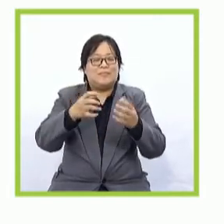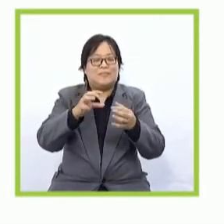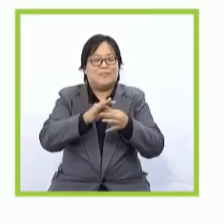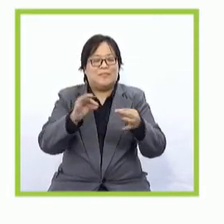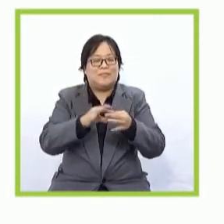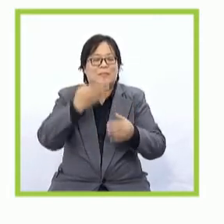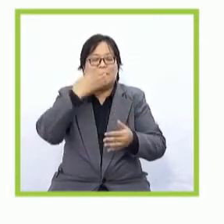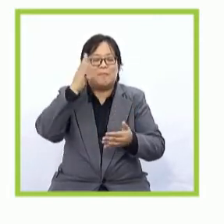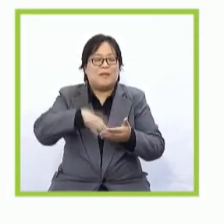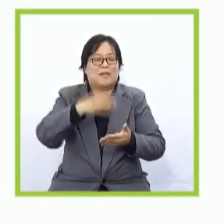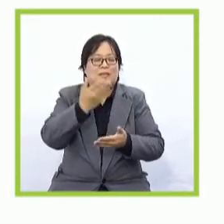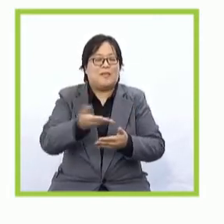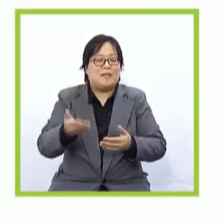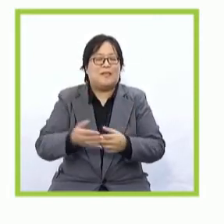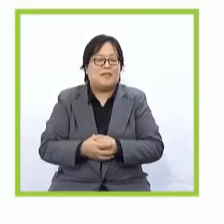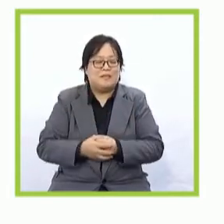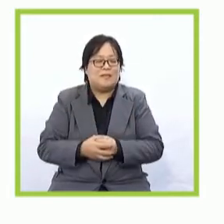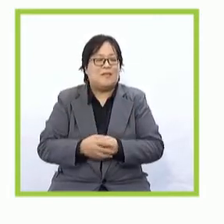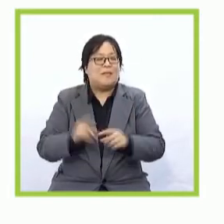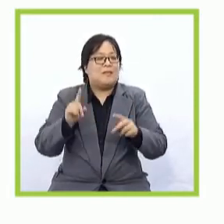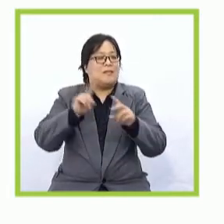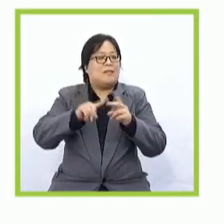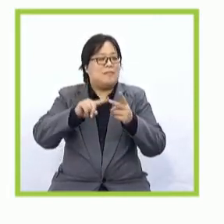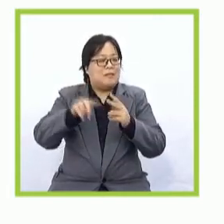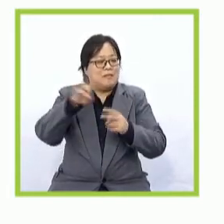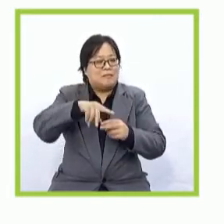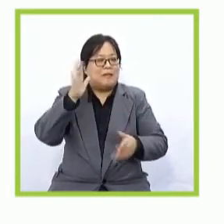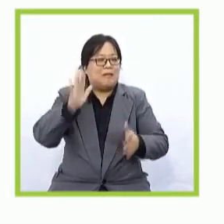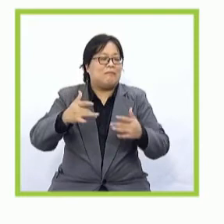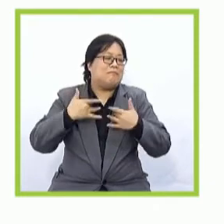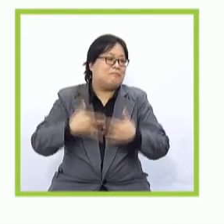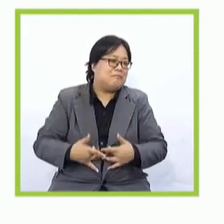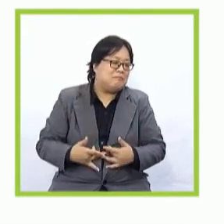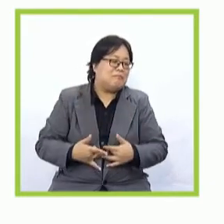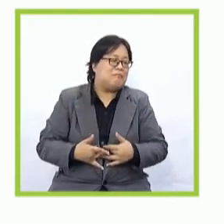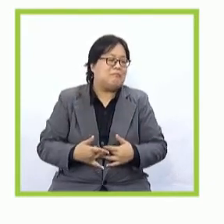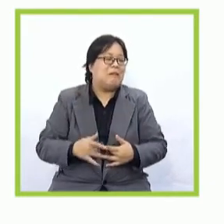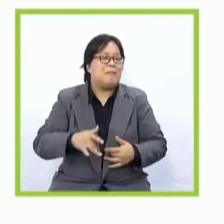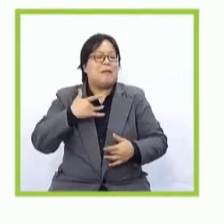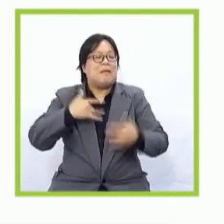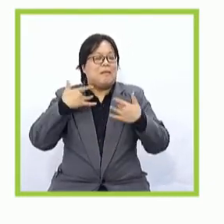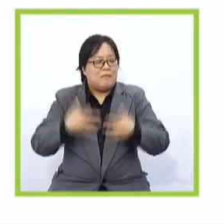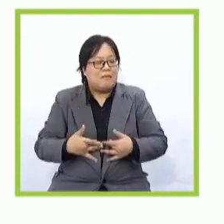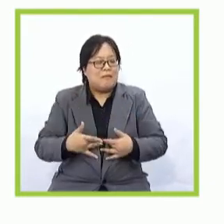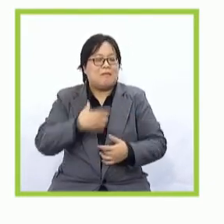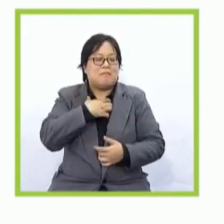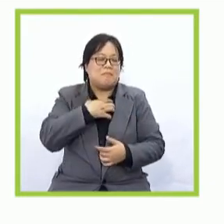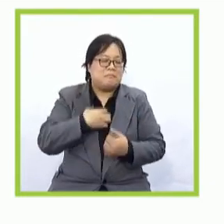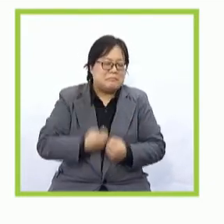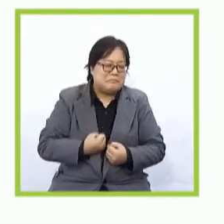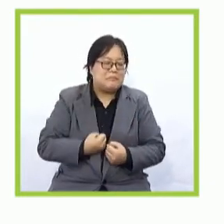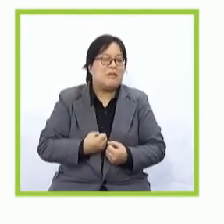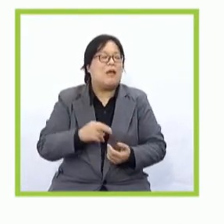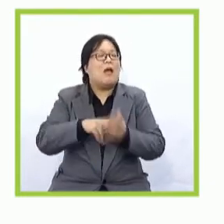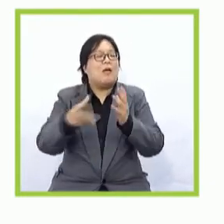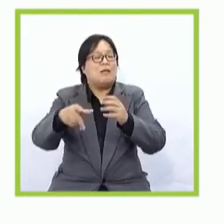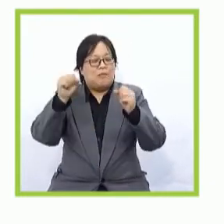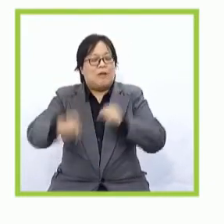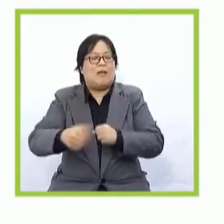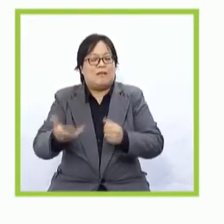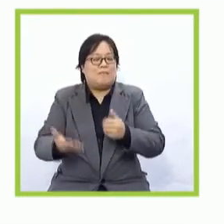bad things are, you can in fact lead them to despair. You need also to communicate to them that things can be